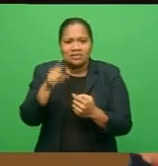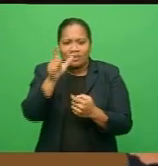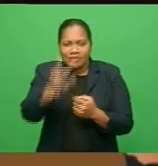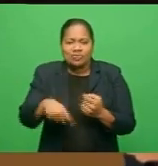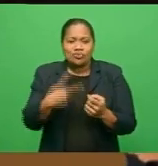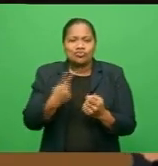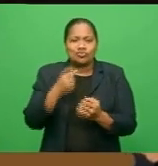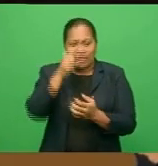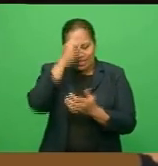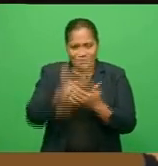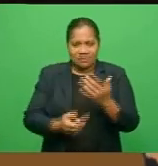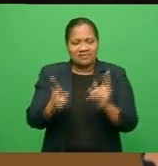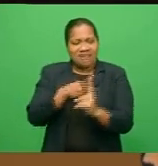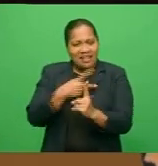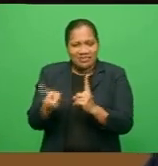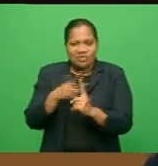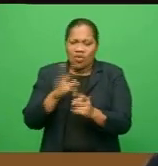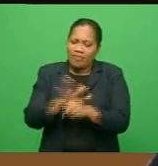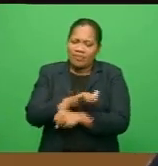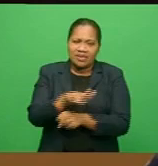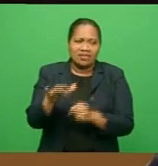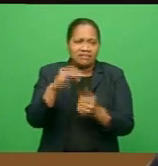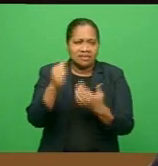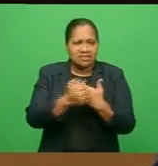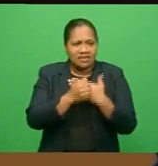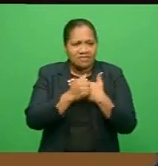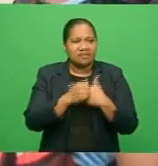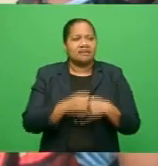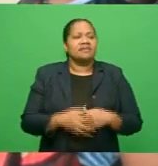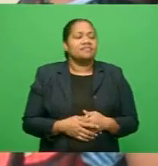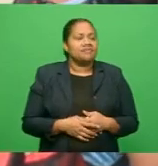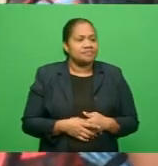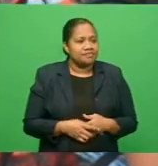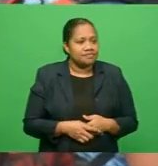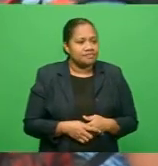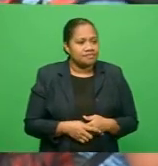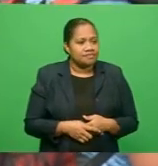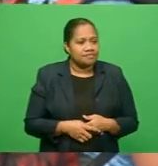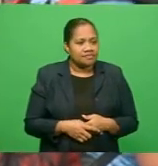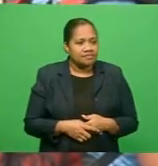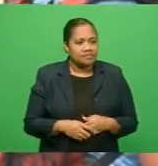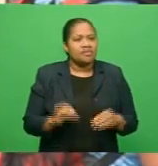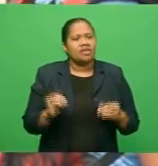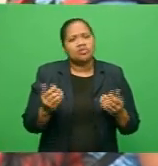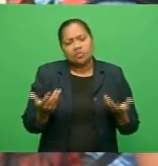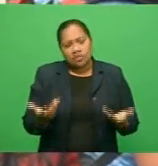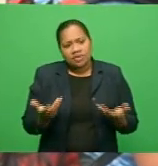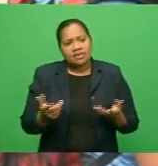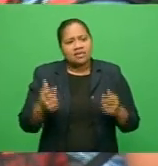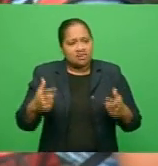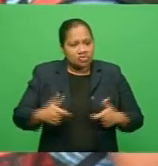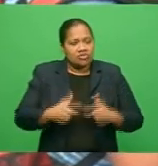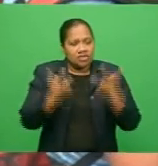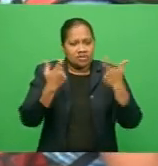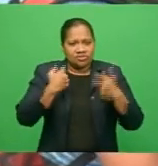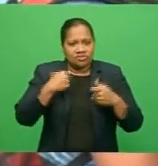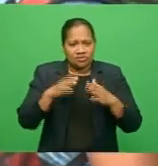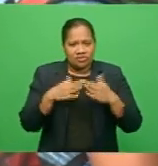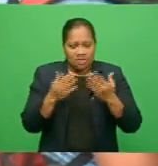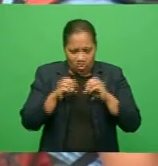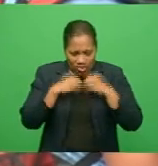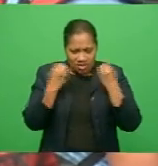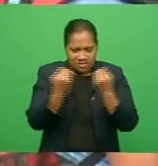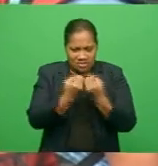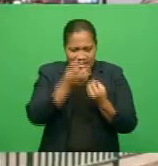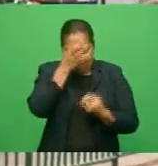safe. For example, things like safe houses are particularly expensive. So that has been the challenge where organizations, I